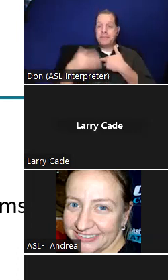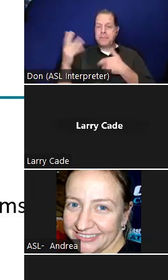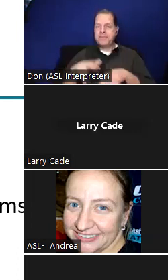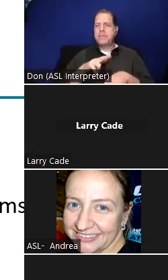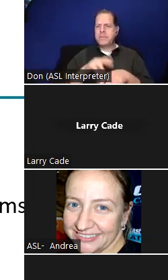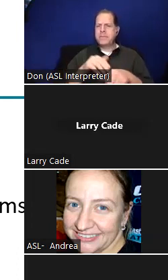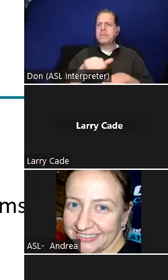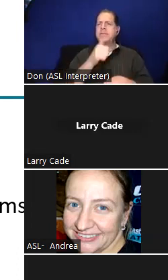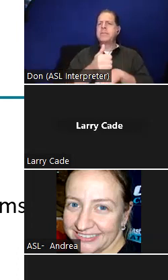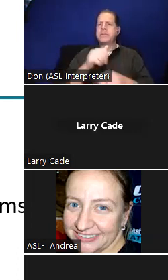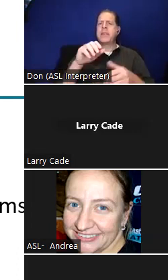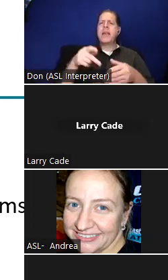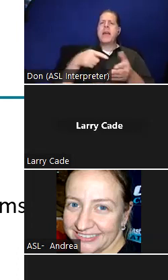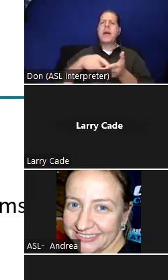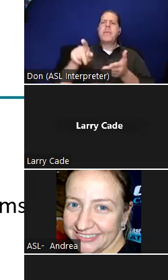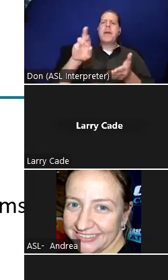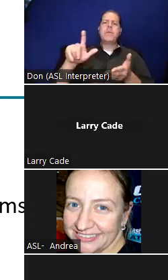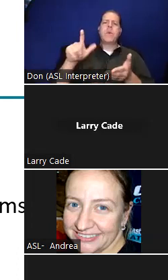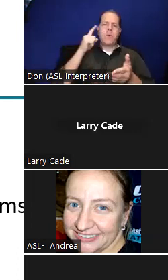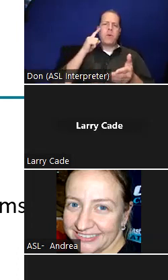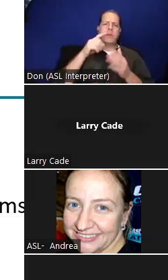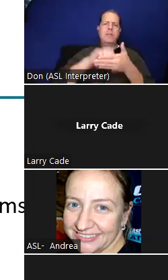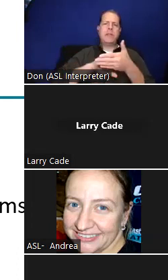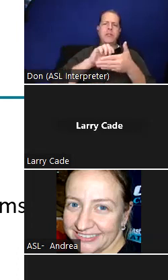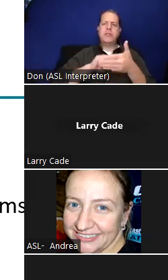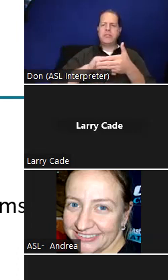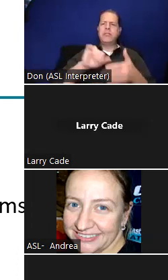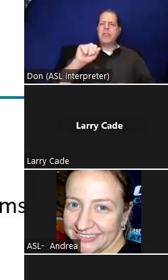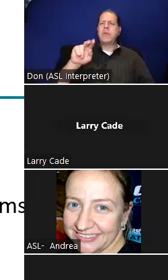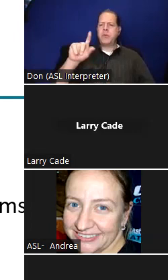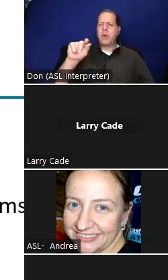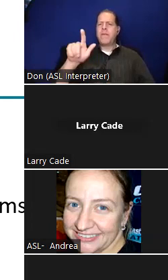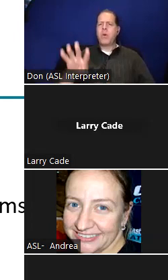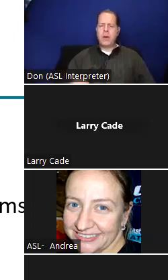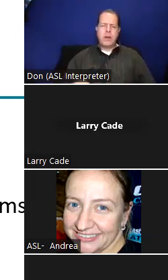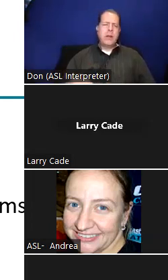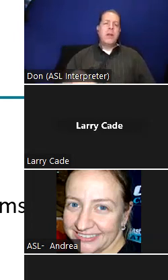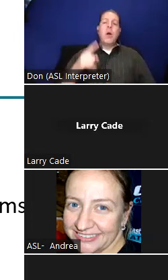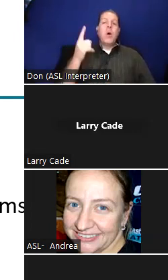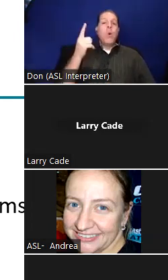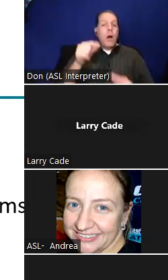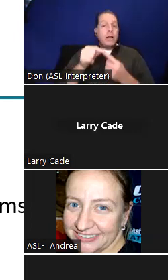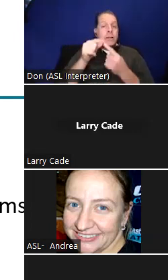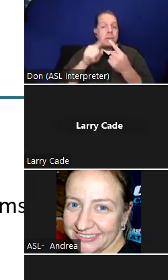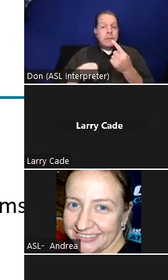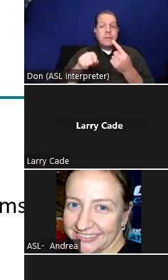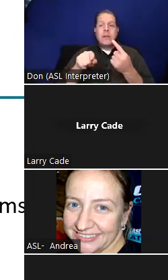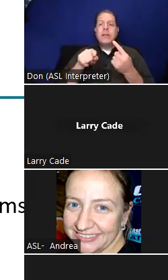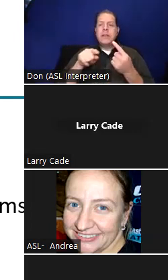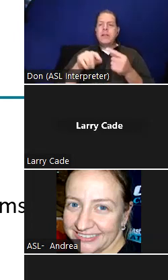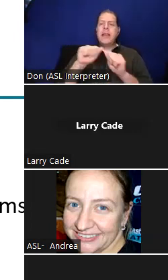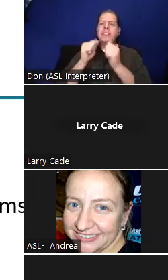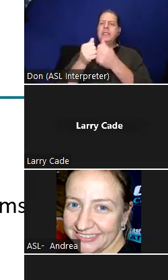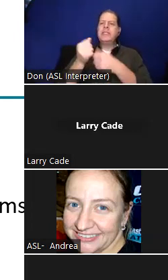up those payroll deductions for the first payroll in January 2024. One exception there is agencies that use